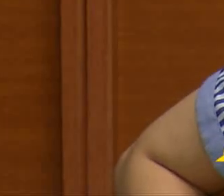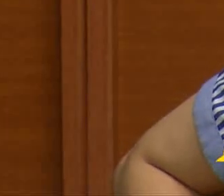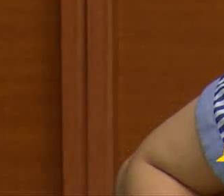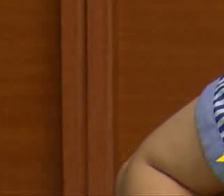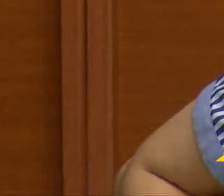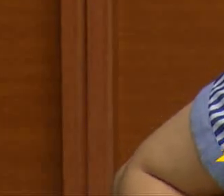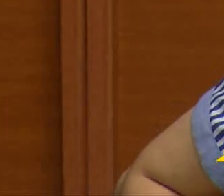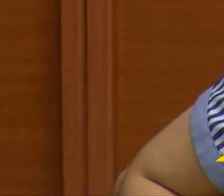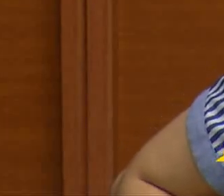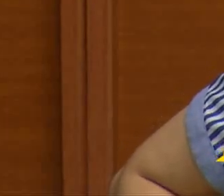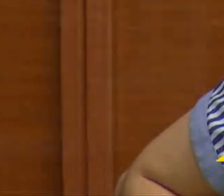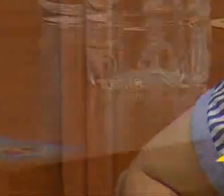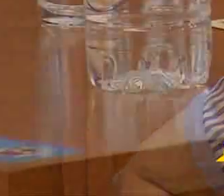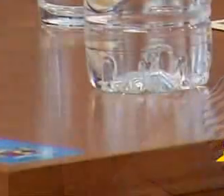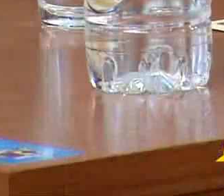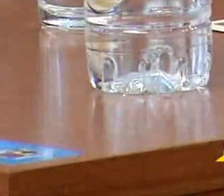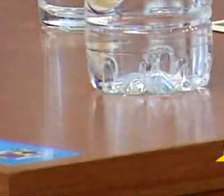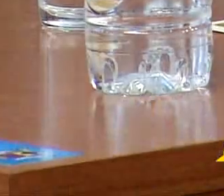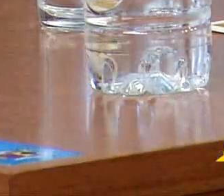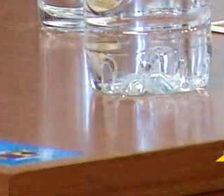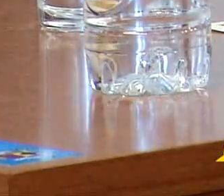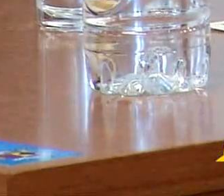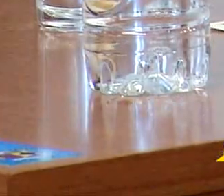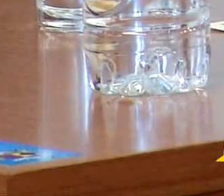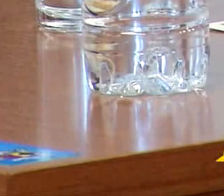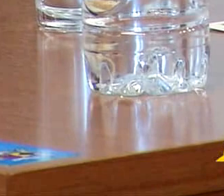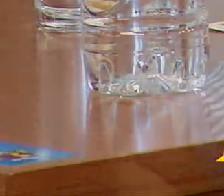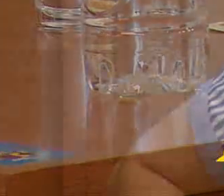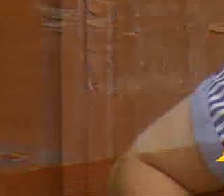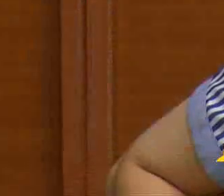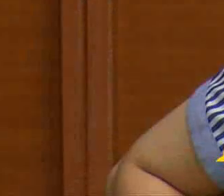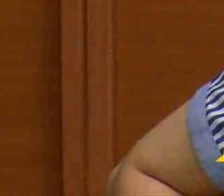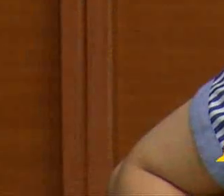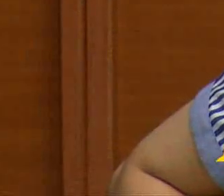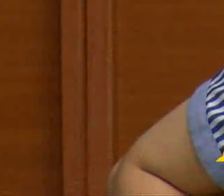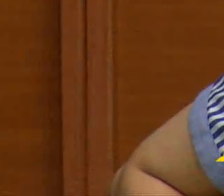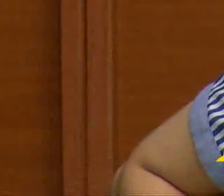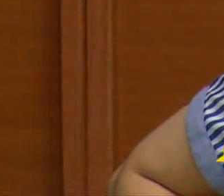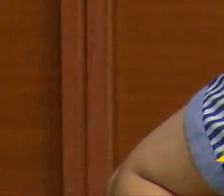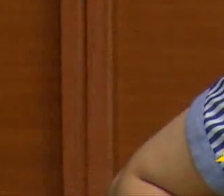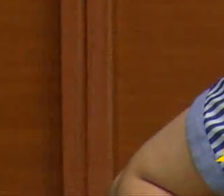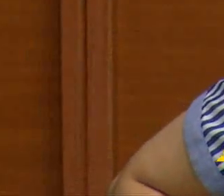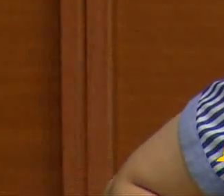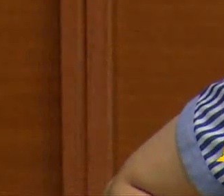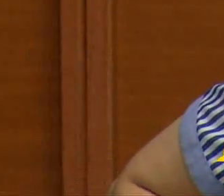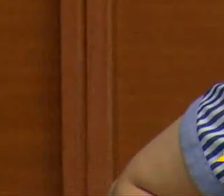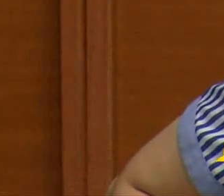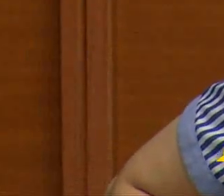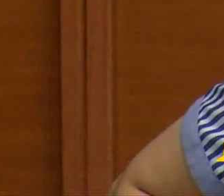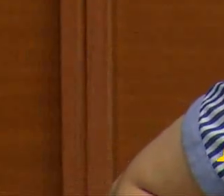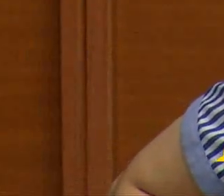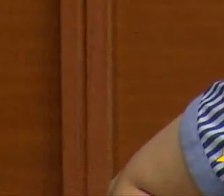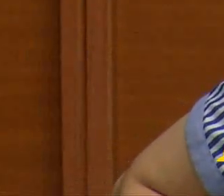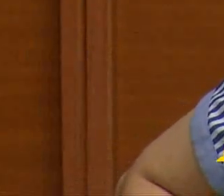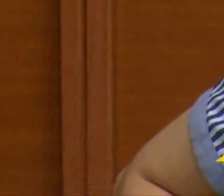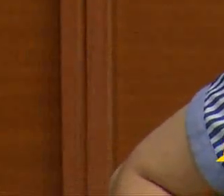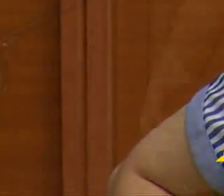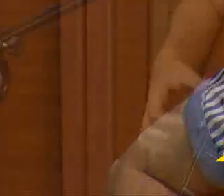Oh, where can my baby be? The Lord took her away from